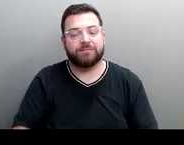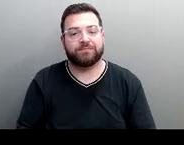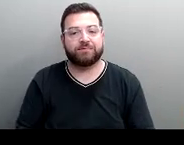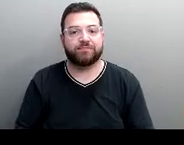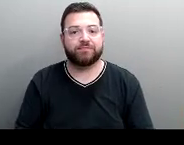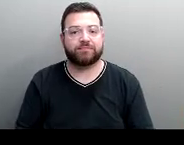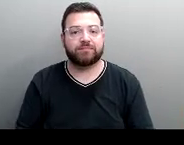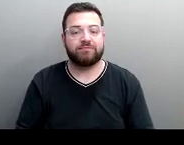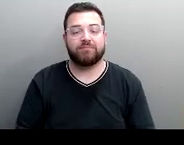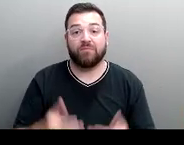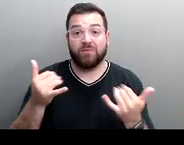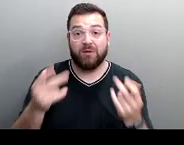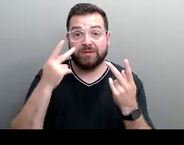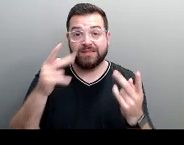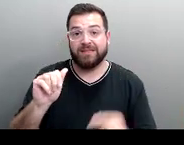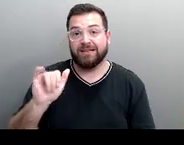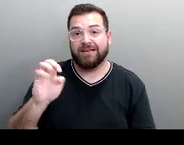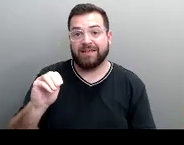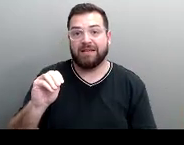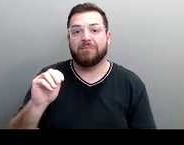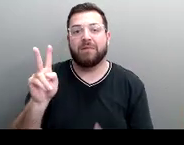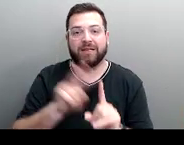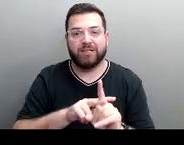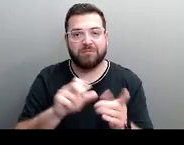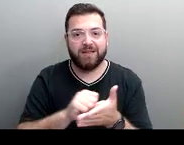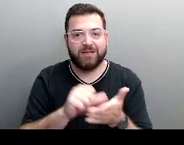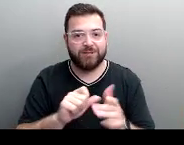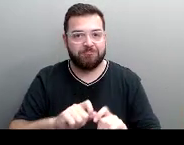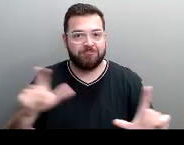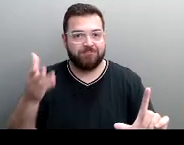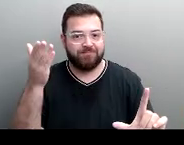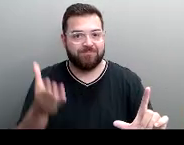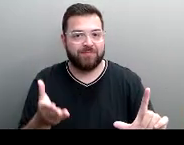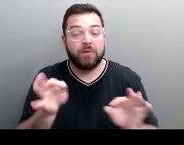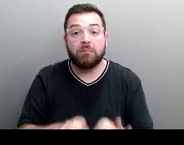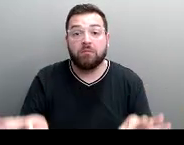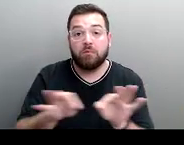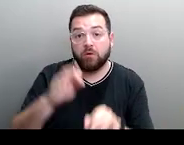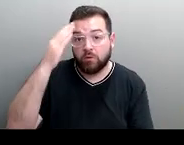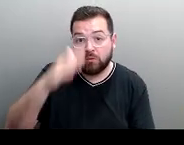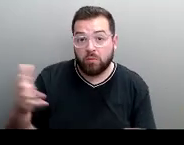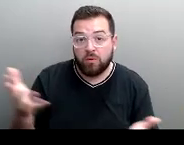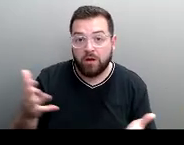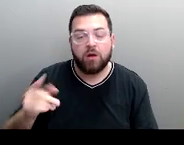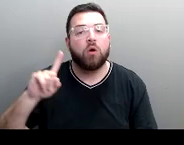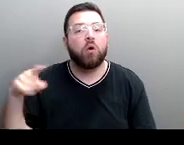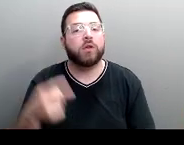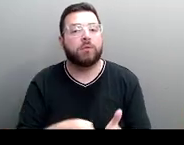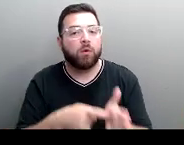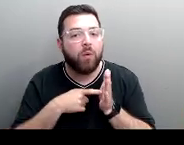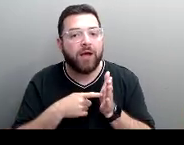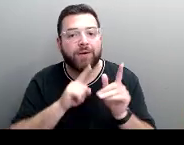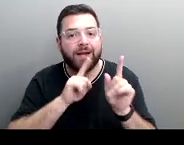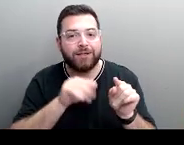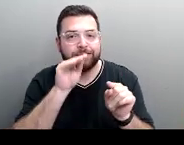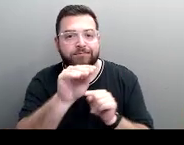You should now be on the AIM application page. An important thing to note when filling out this application is that you're only required to answer the questions